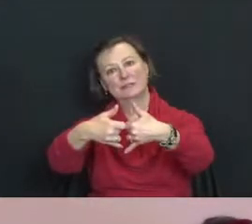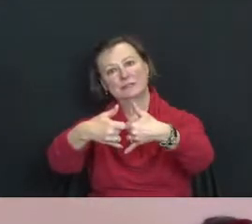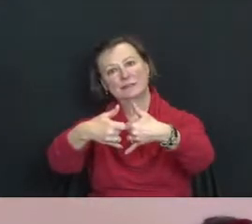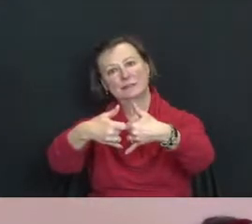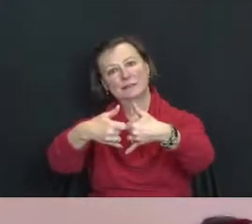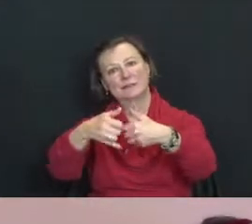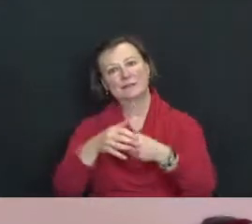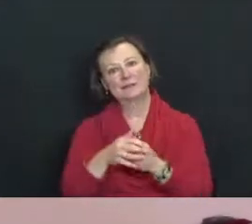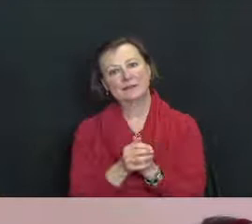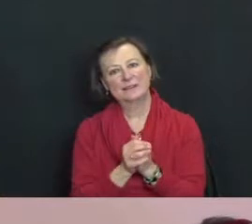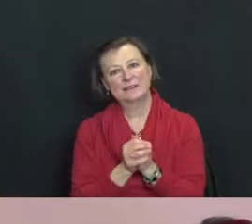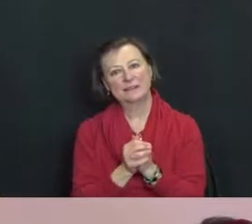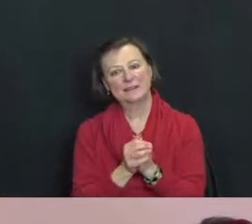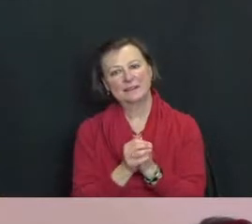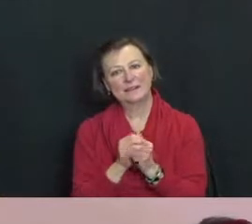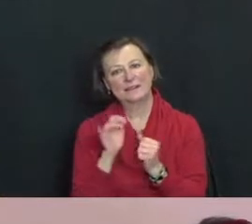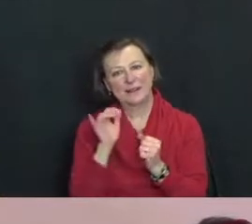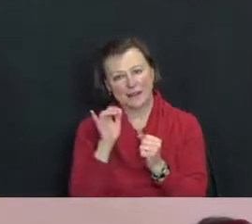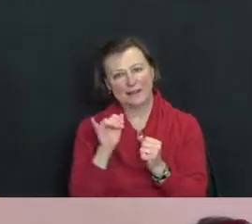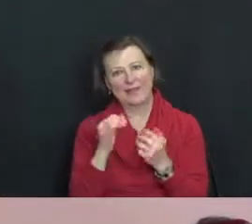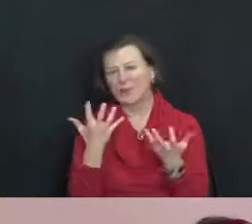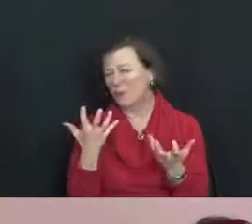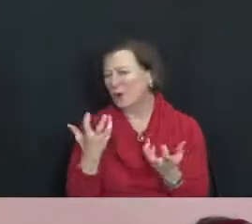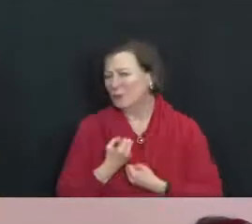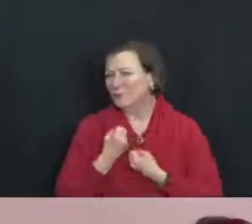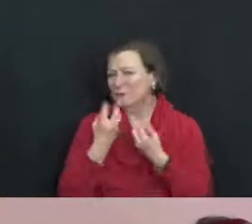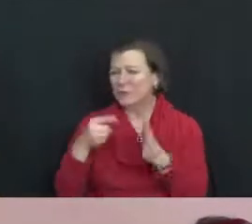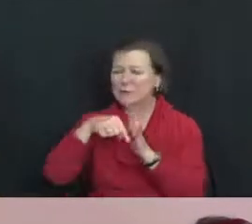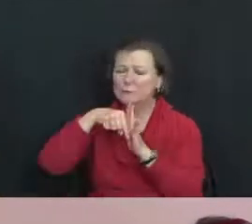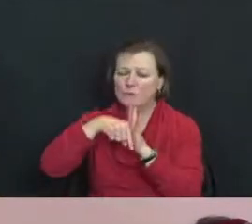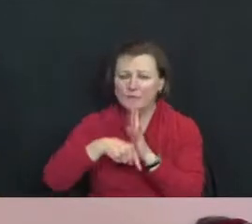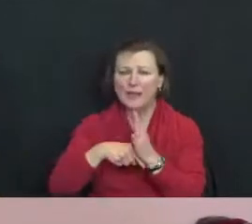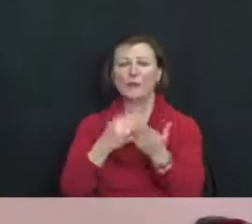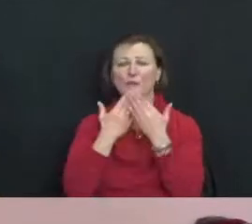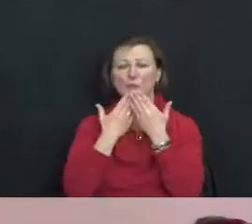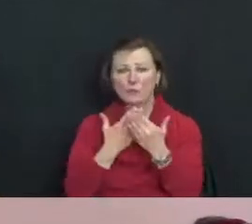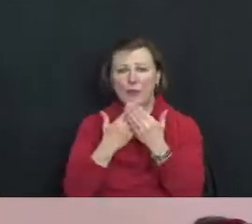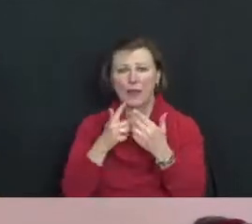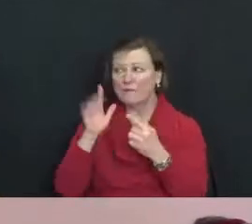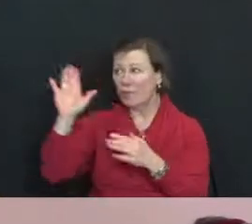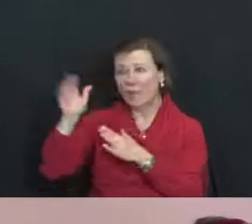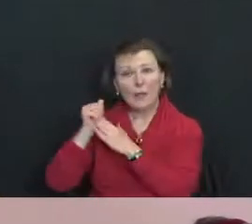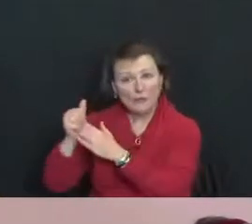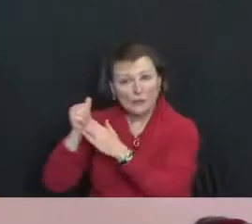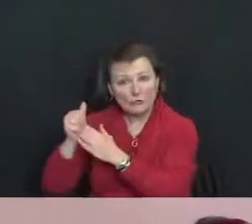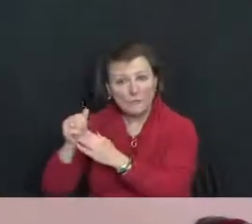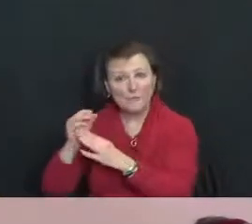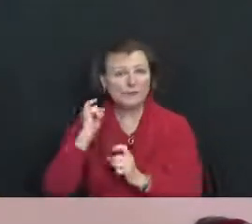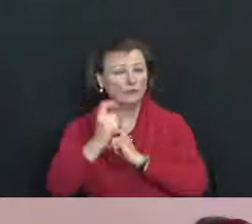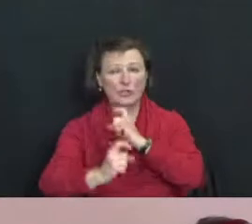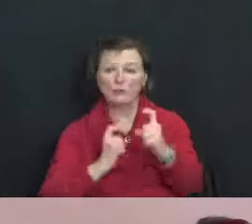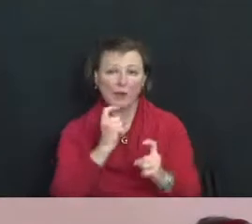And this is to express our profound gratitude for their leadership and generosity,